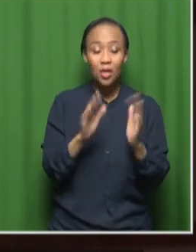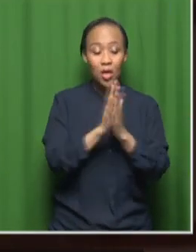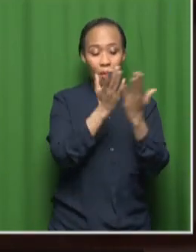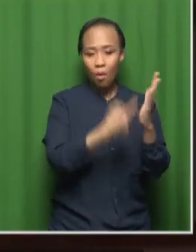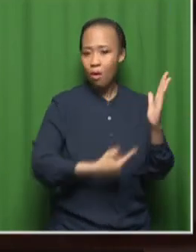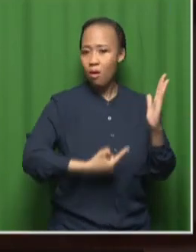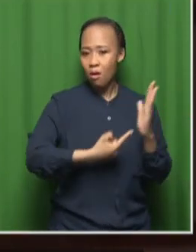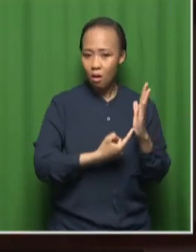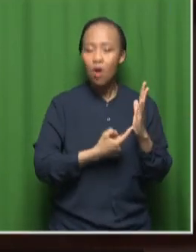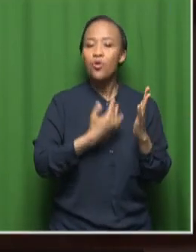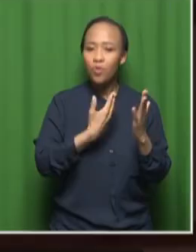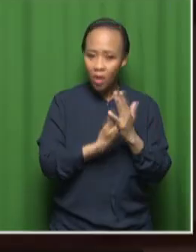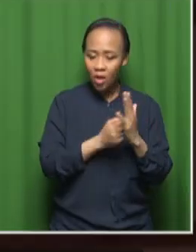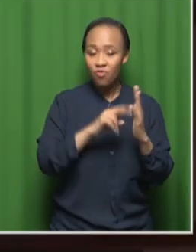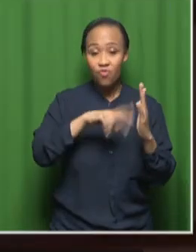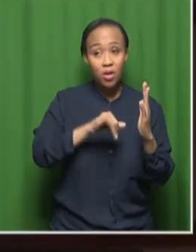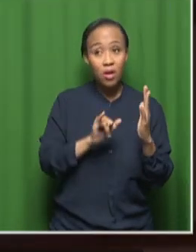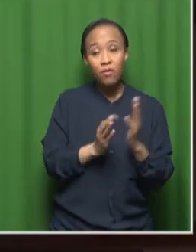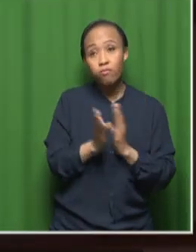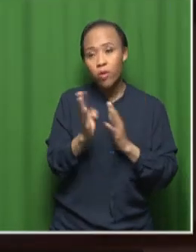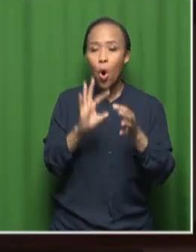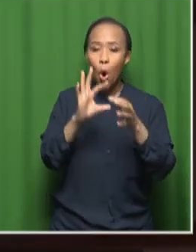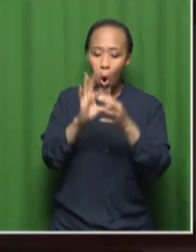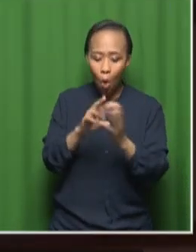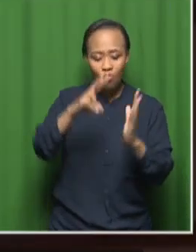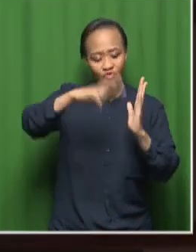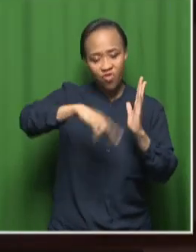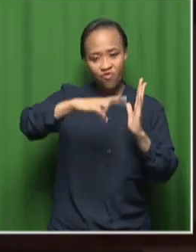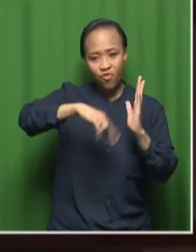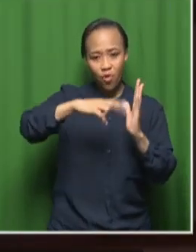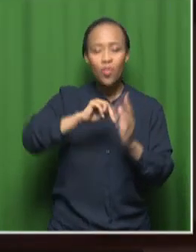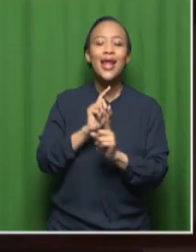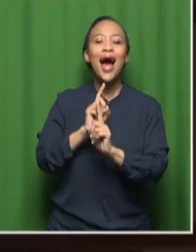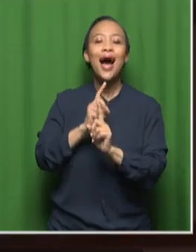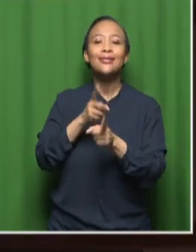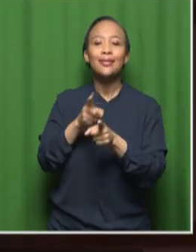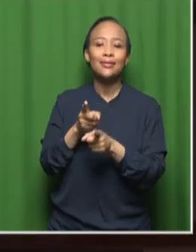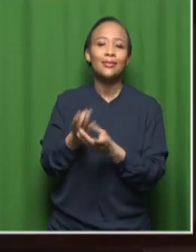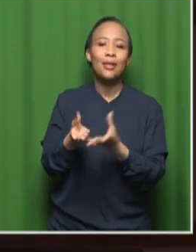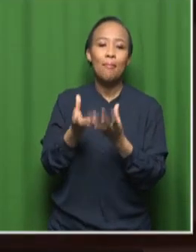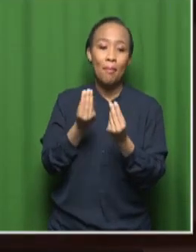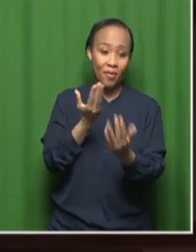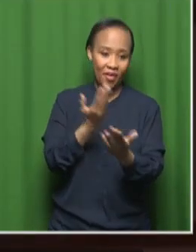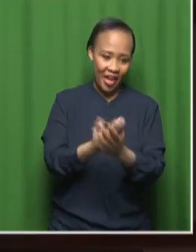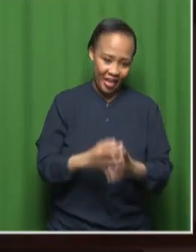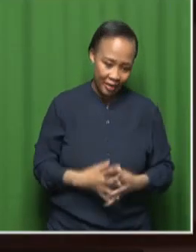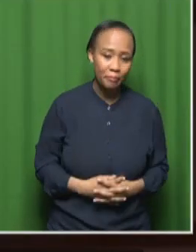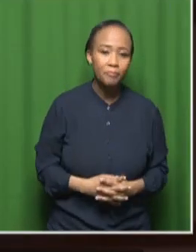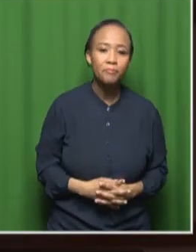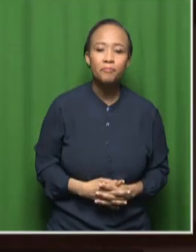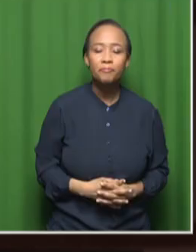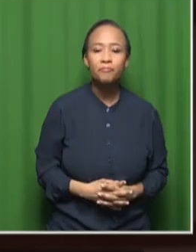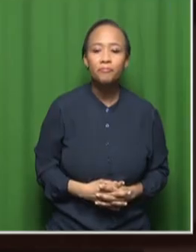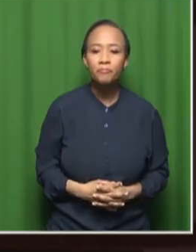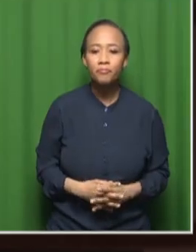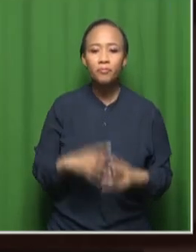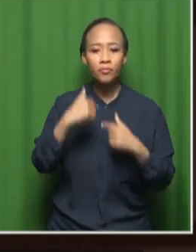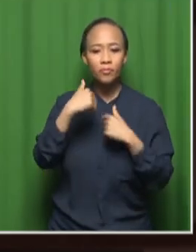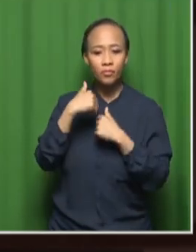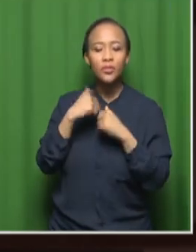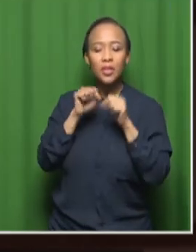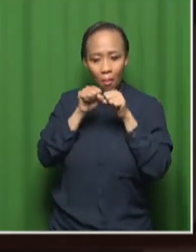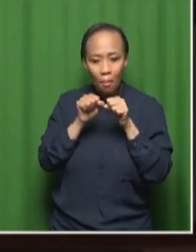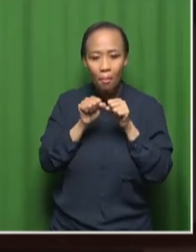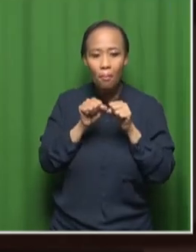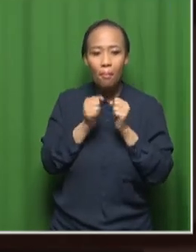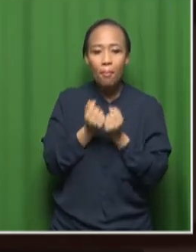home. If they ever get a chance to read the book, they will find answers. Where can they get a copy? Just in closing. I'm a self-published author. Everything is done independently,